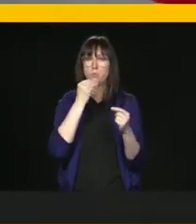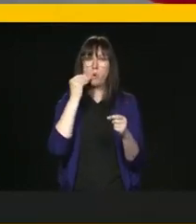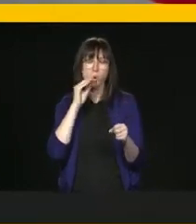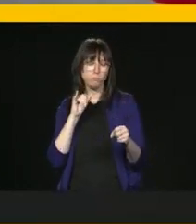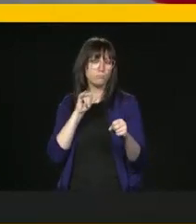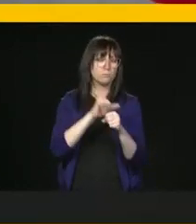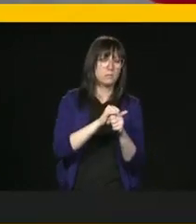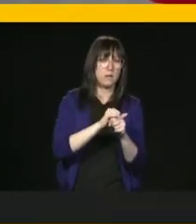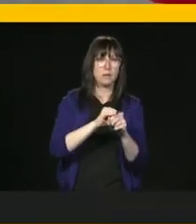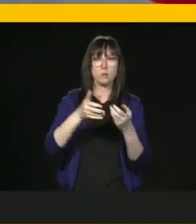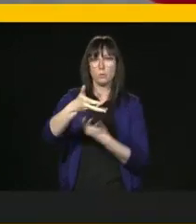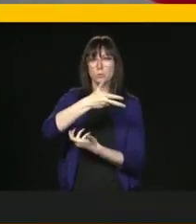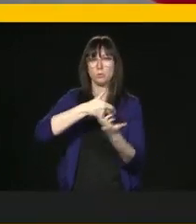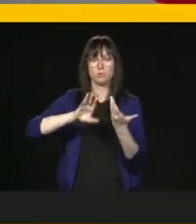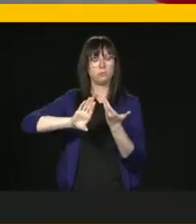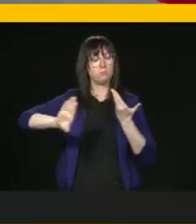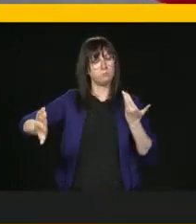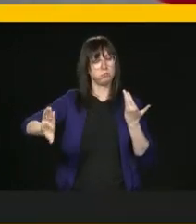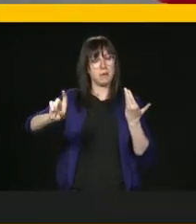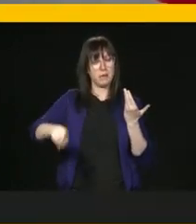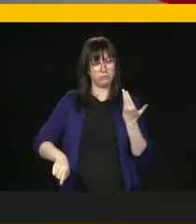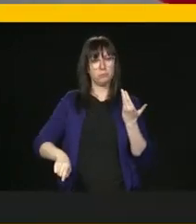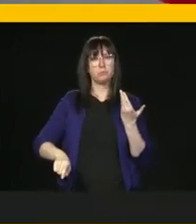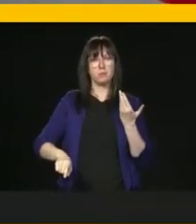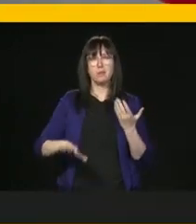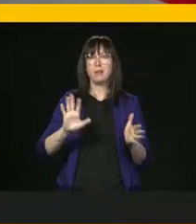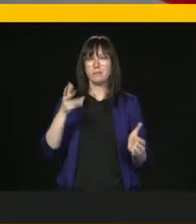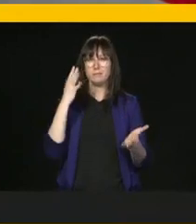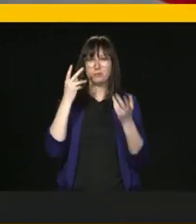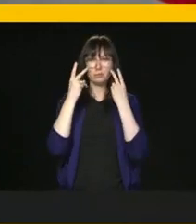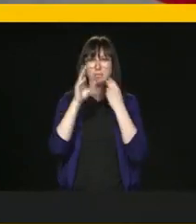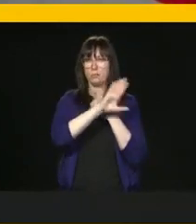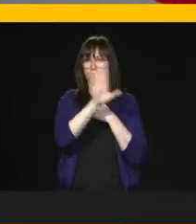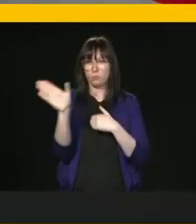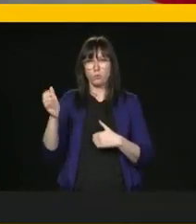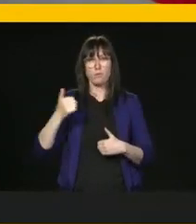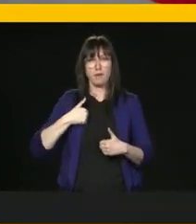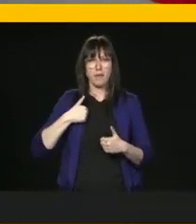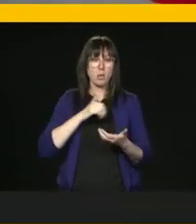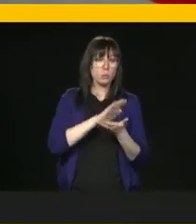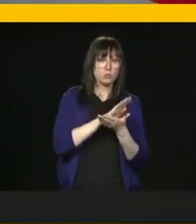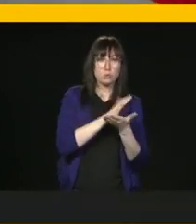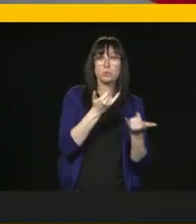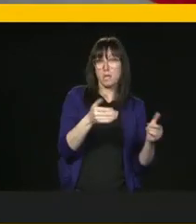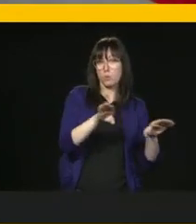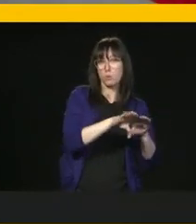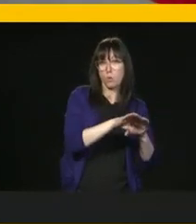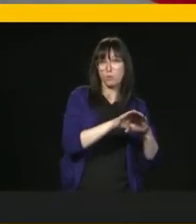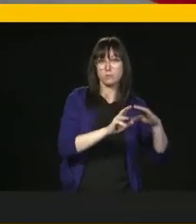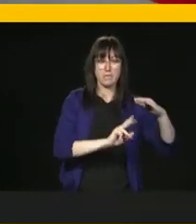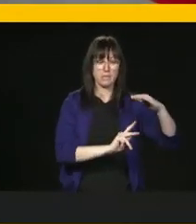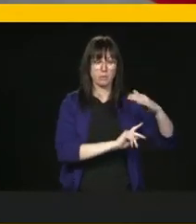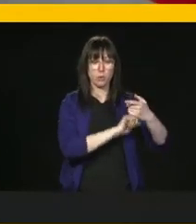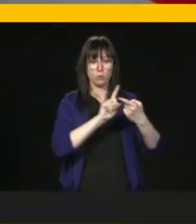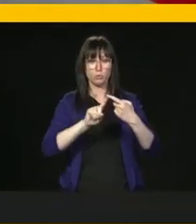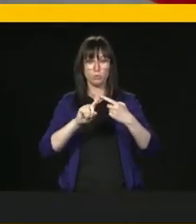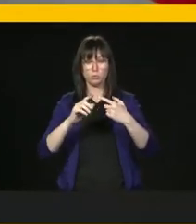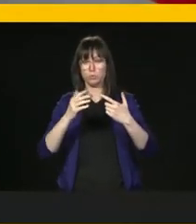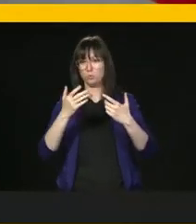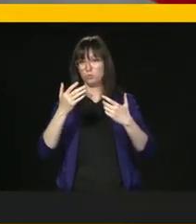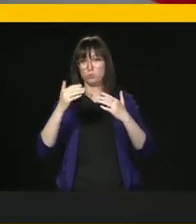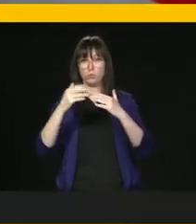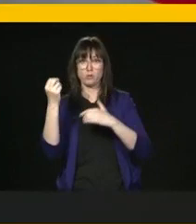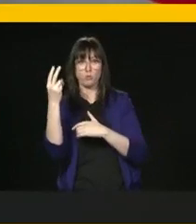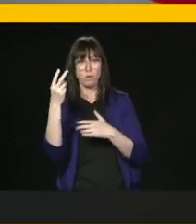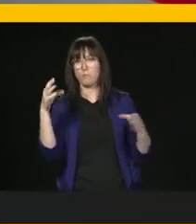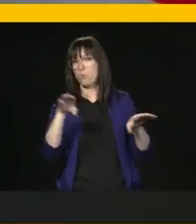think we've seen across the country now, all schools are closed from kindergarten to grade 12. And also in